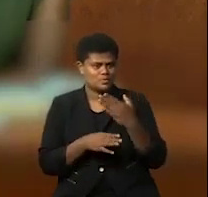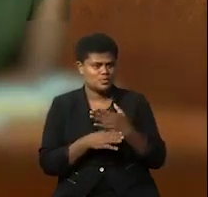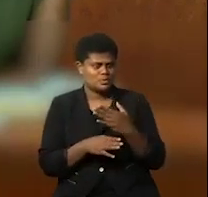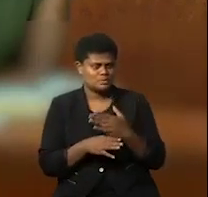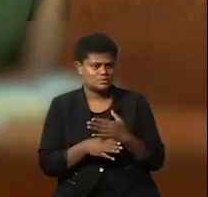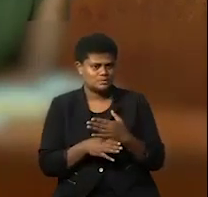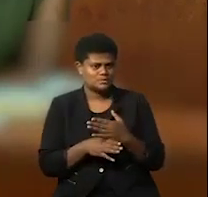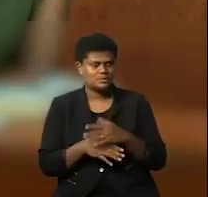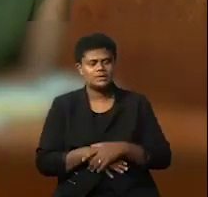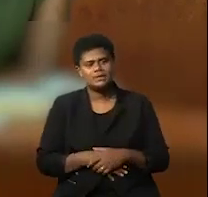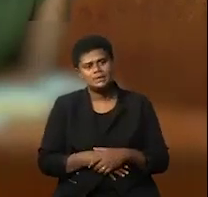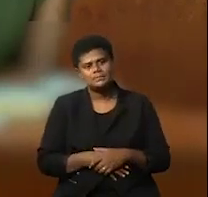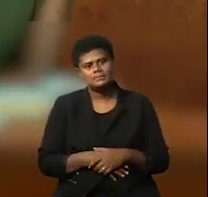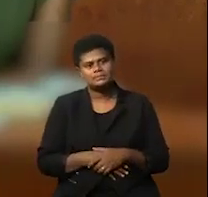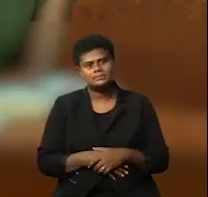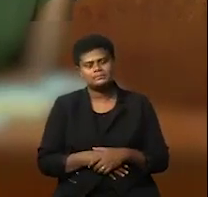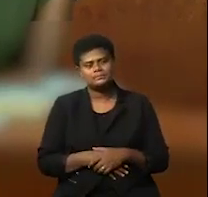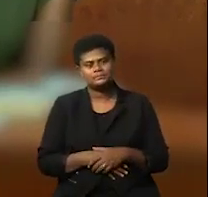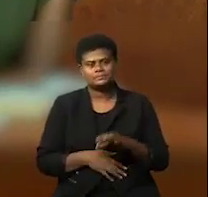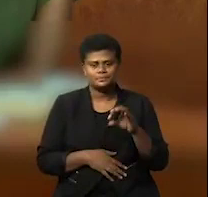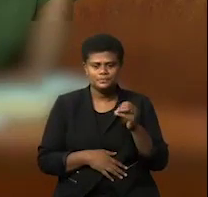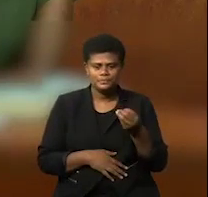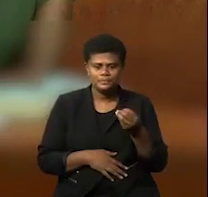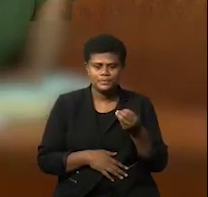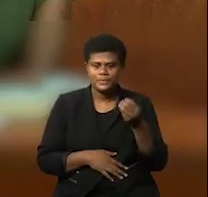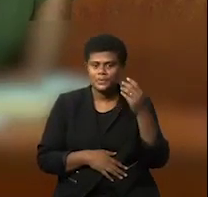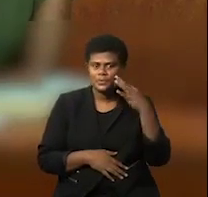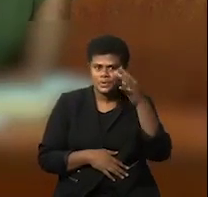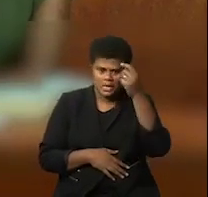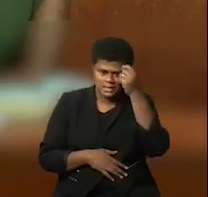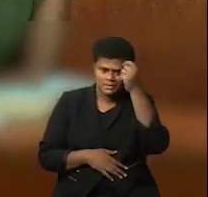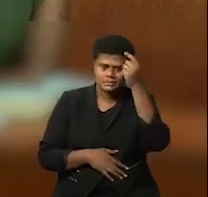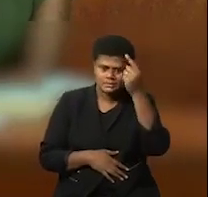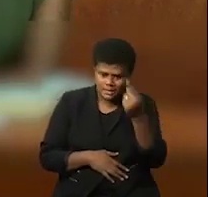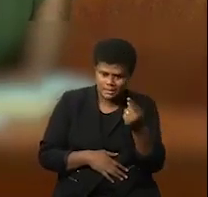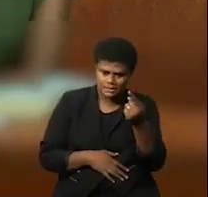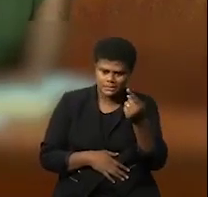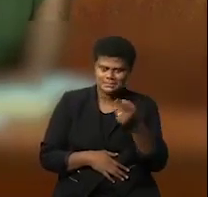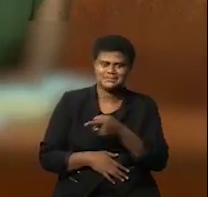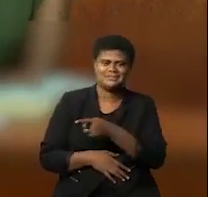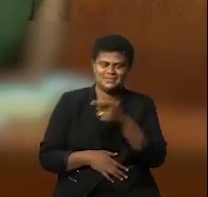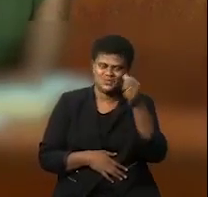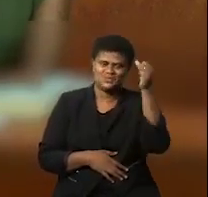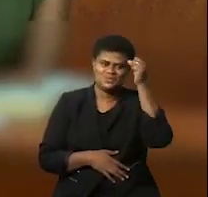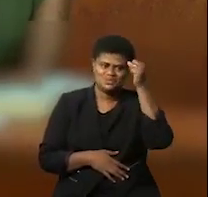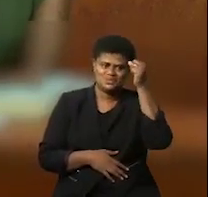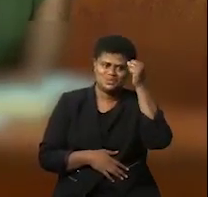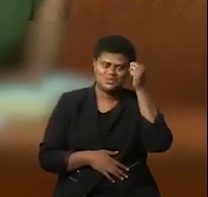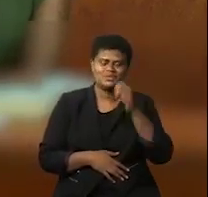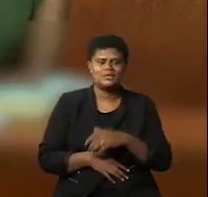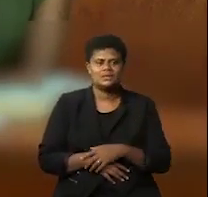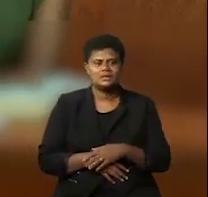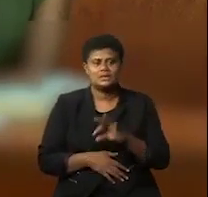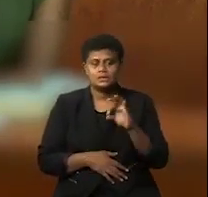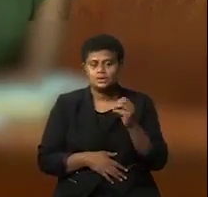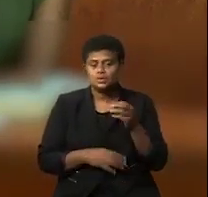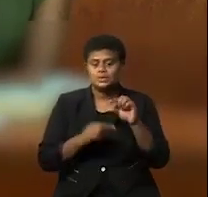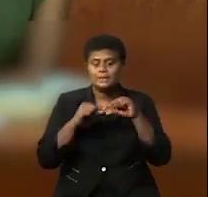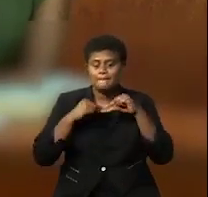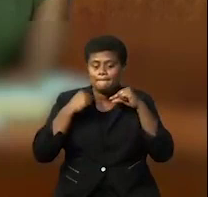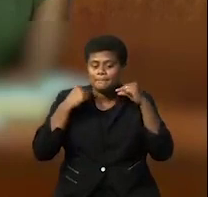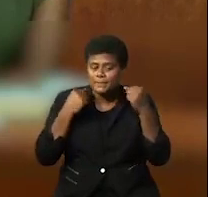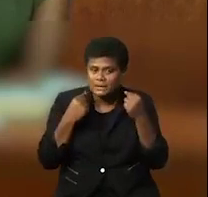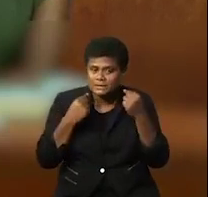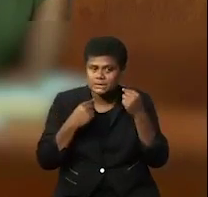find that the priest is the one that represents the sinners. And it's the high priest that stands in